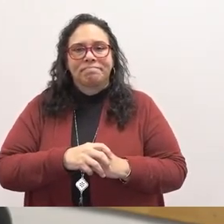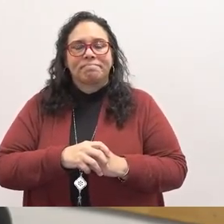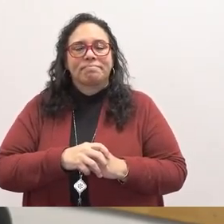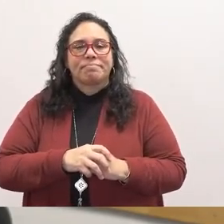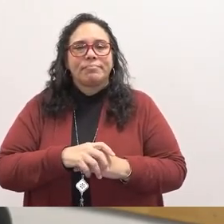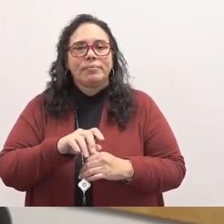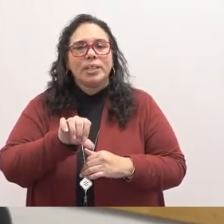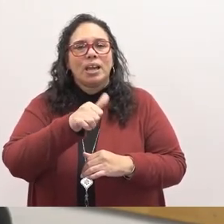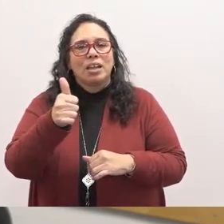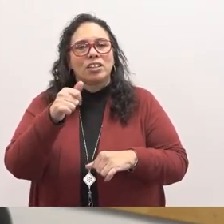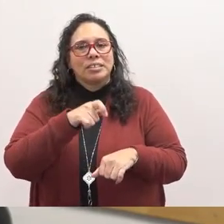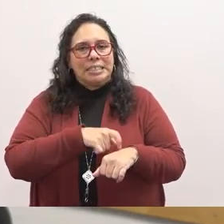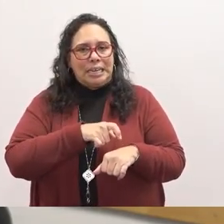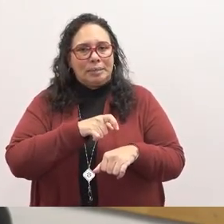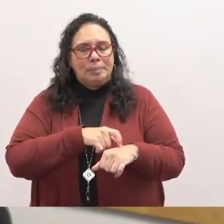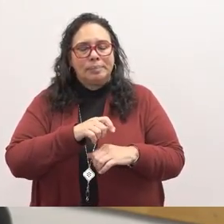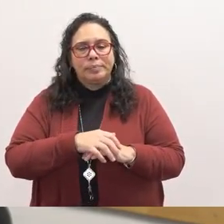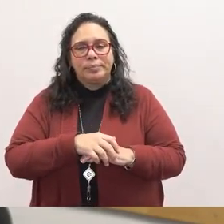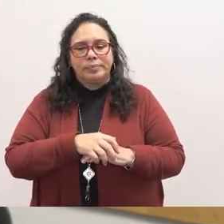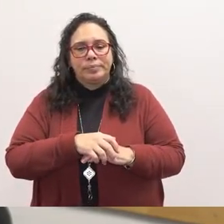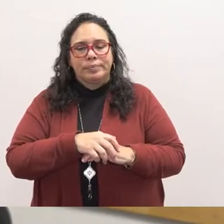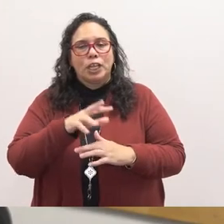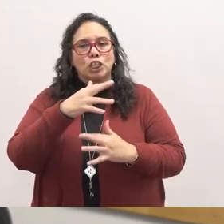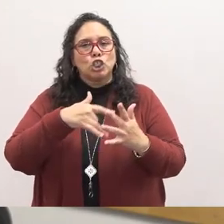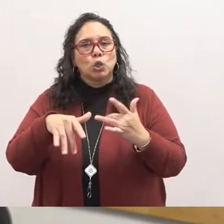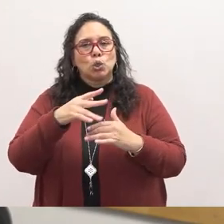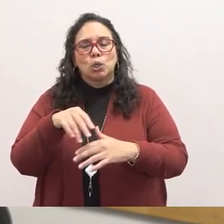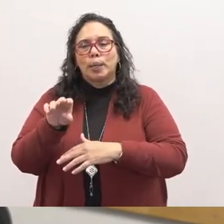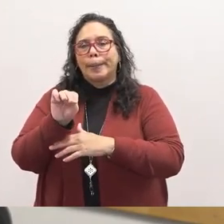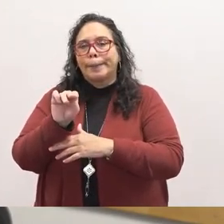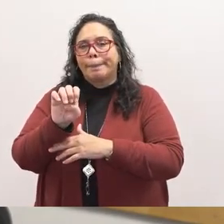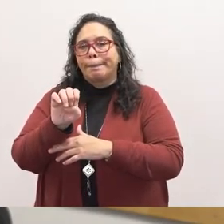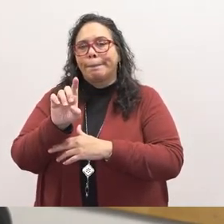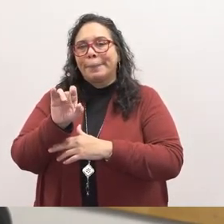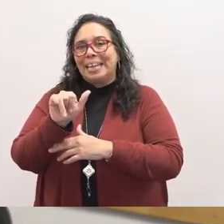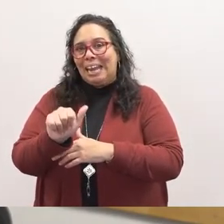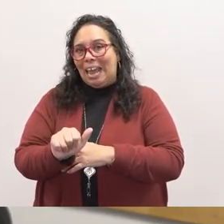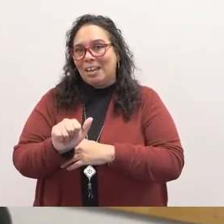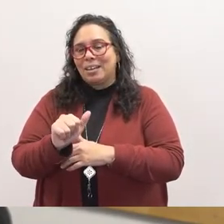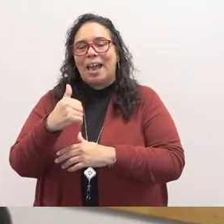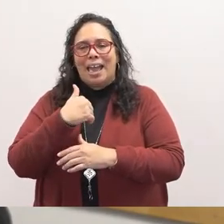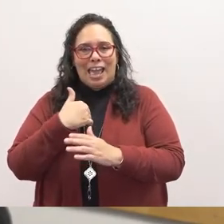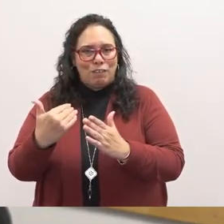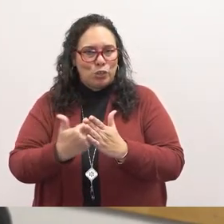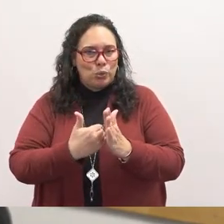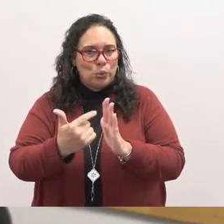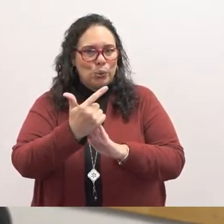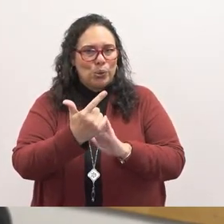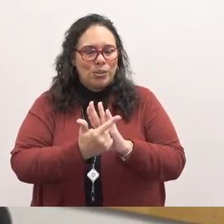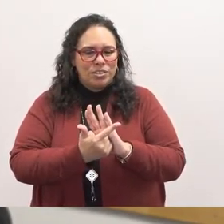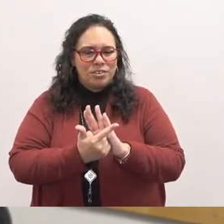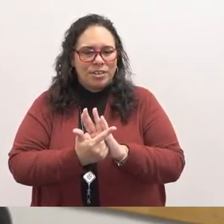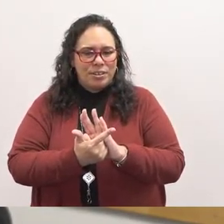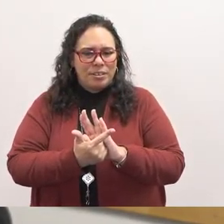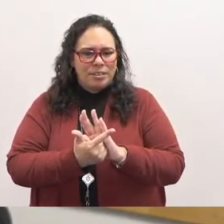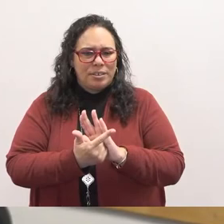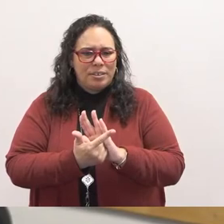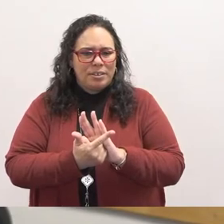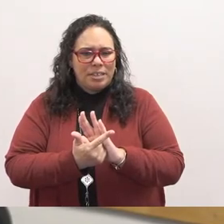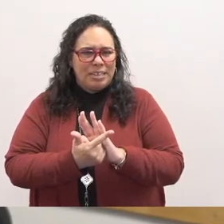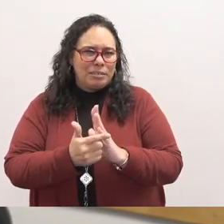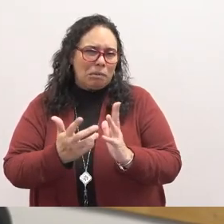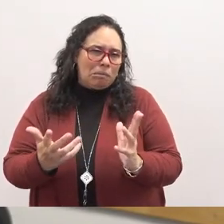time this comes up occasionally is in social media. And we actually have a new law regarding social media on this. And it was always kind